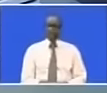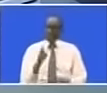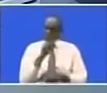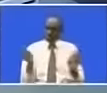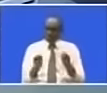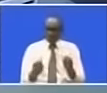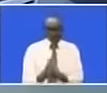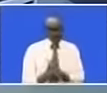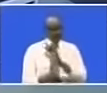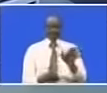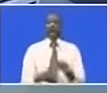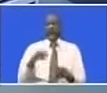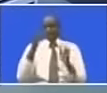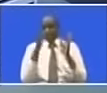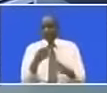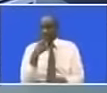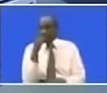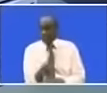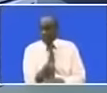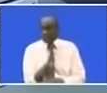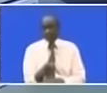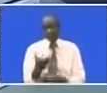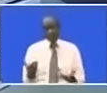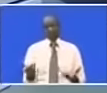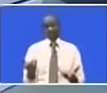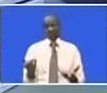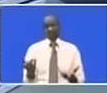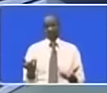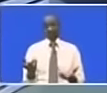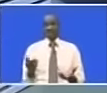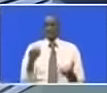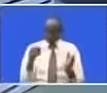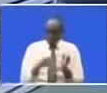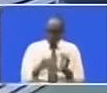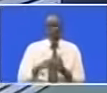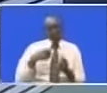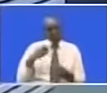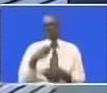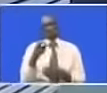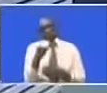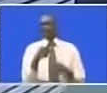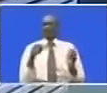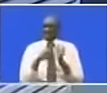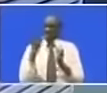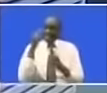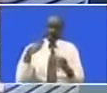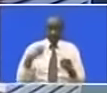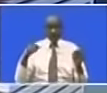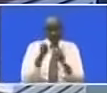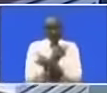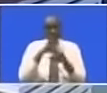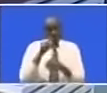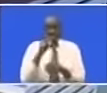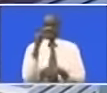read some more. Daniel Osiem Ondere, you say tribalism and greed are the Kenyan vices that differentiate between